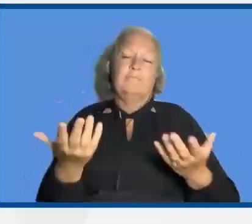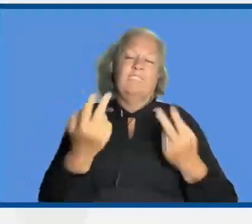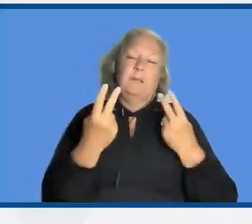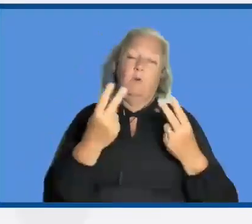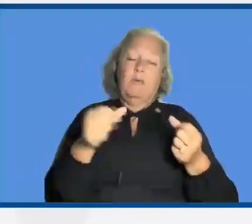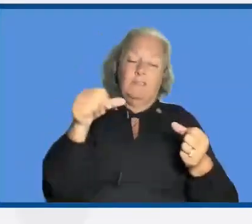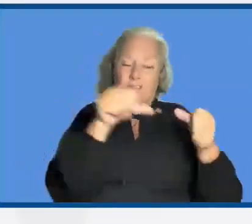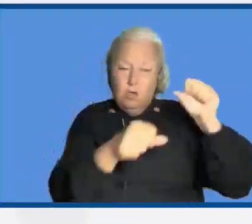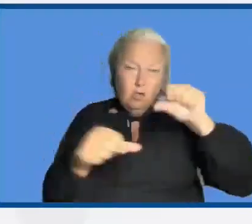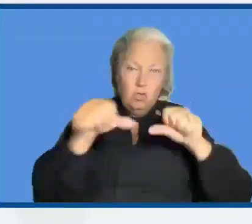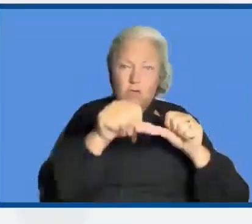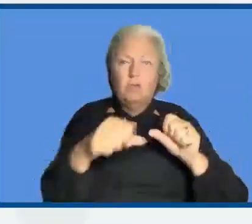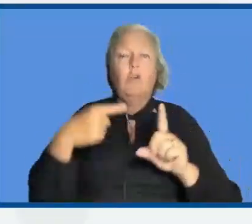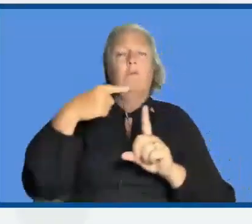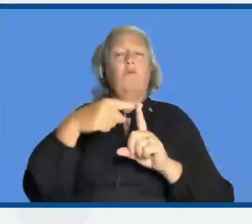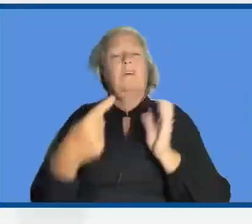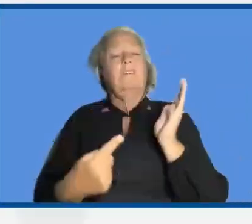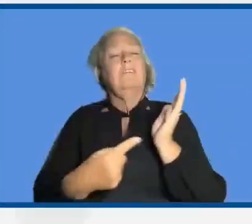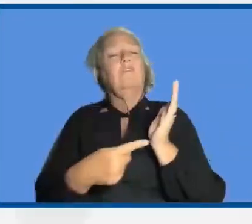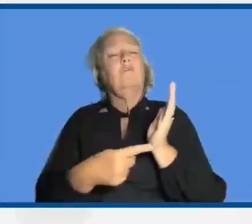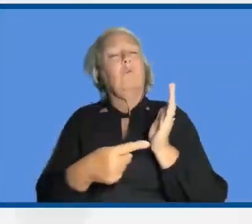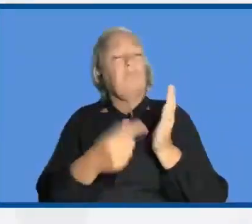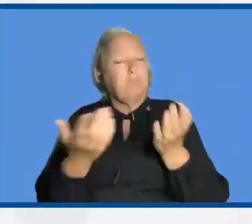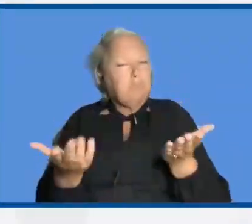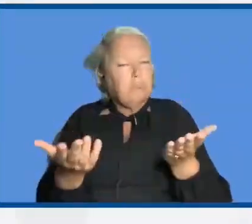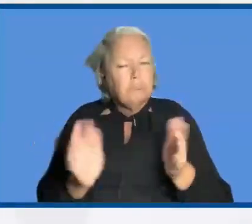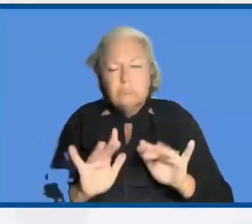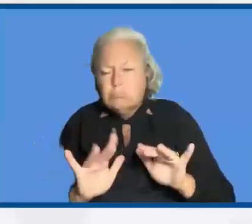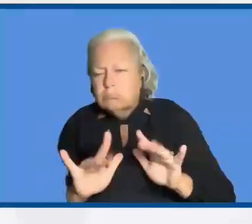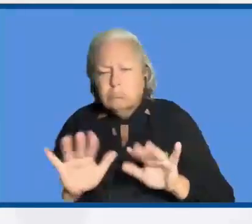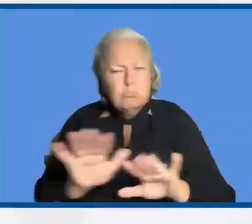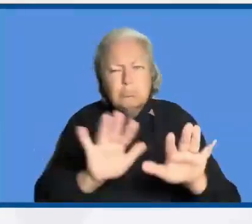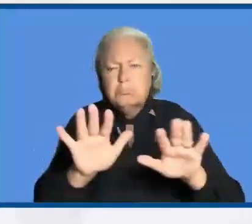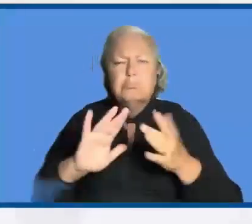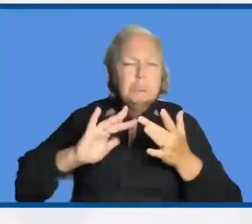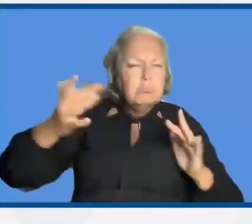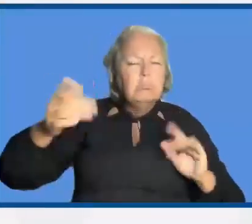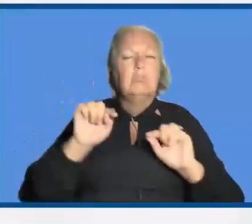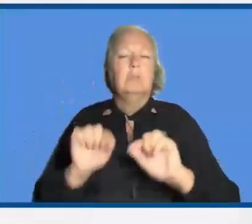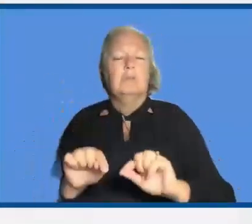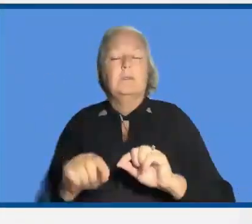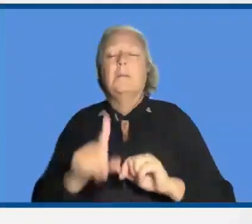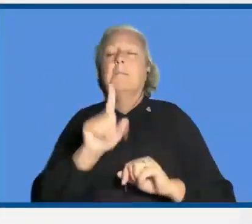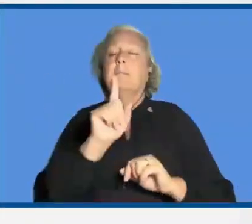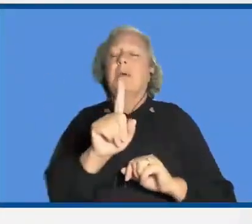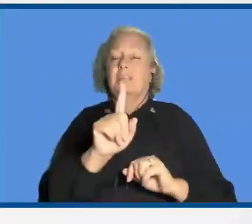are in our lives, but many times, when actions are